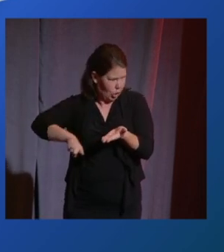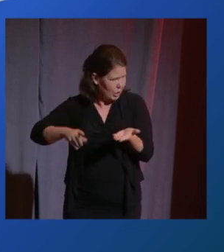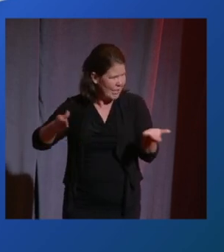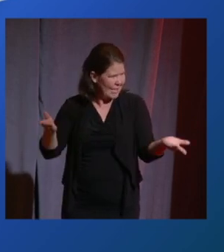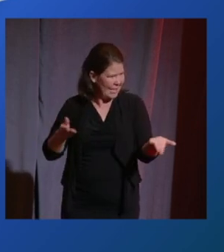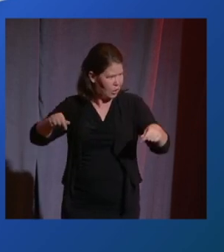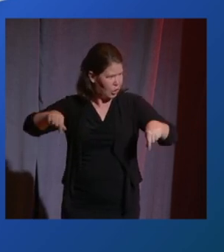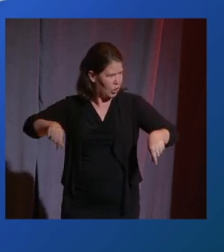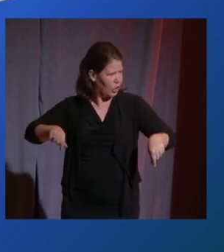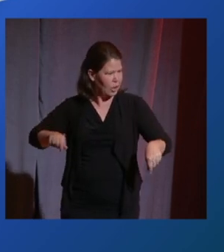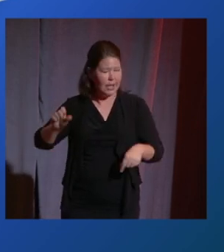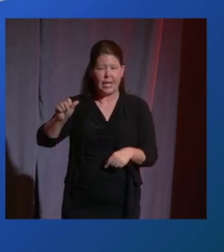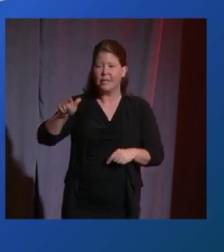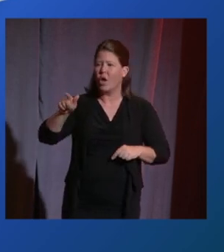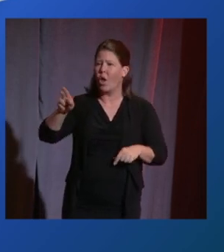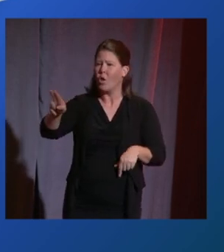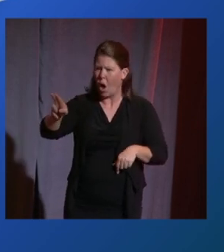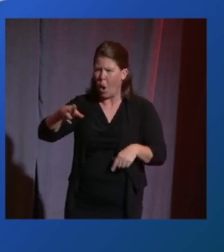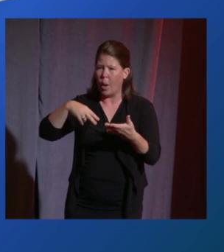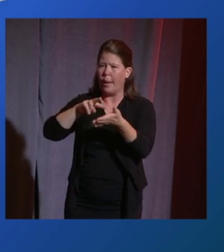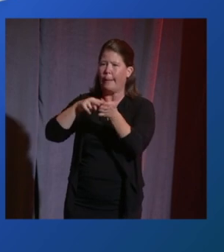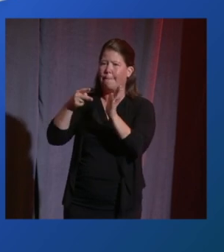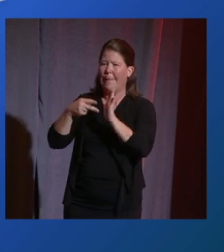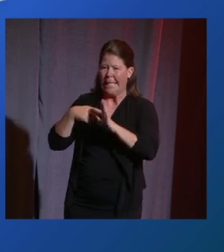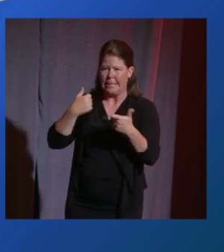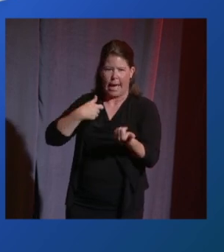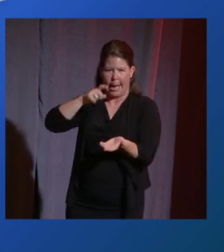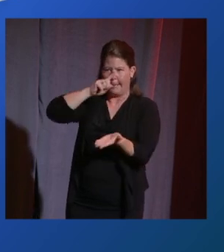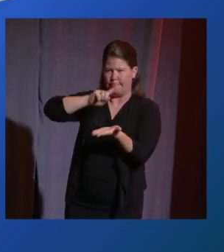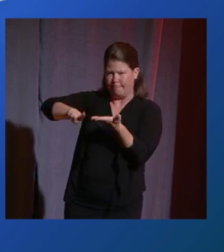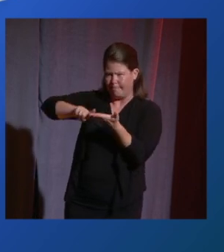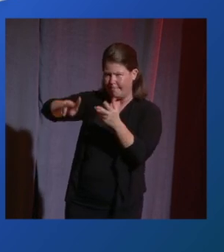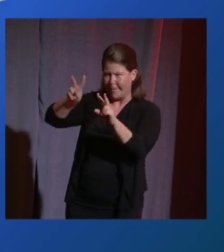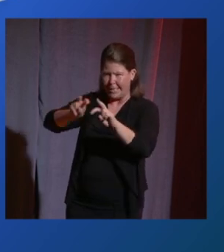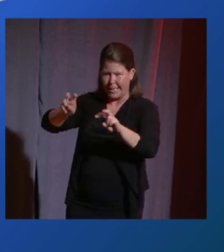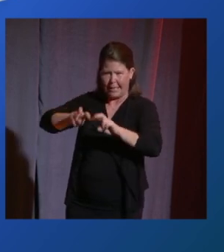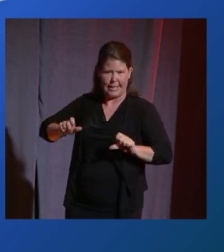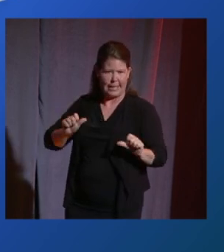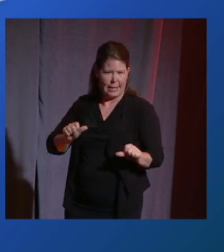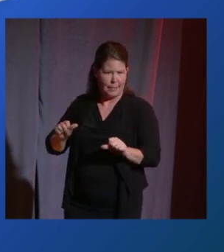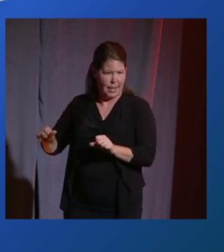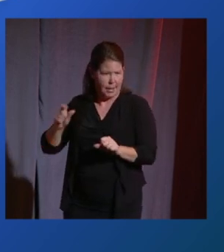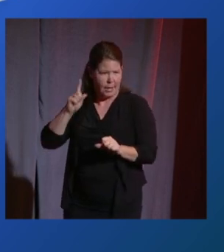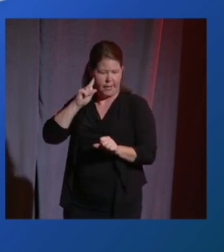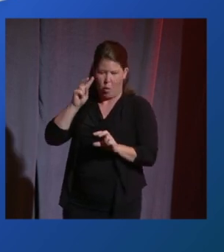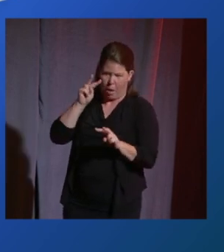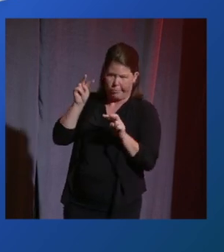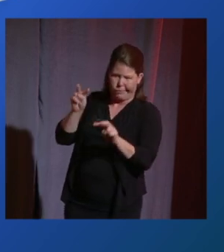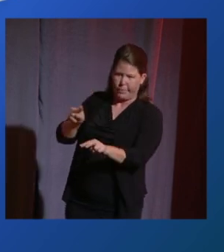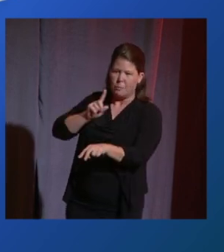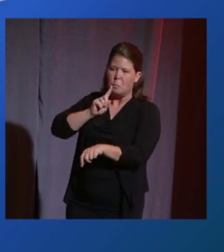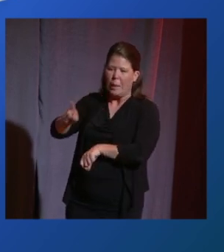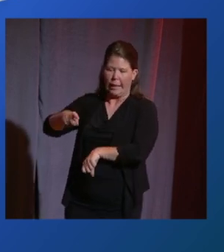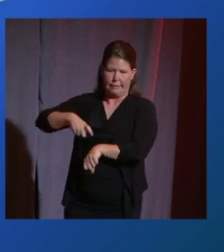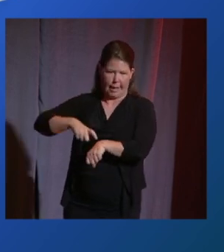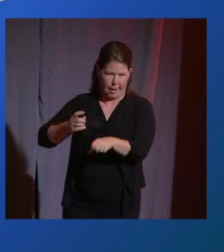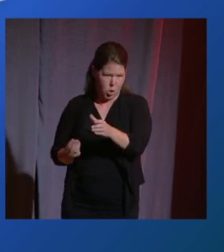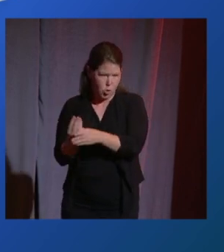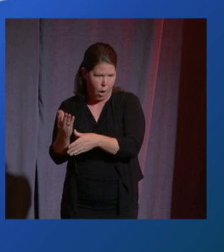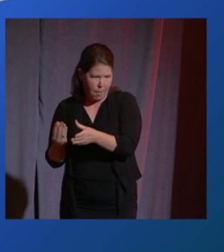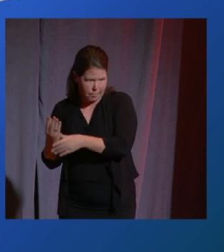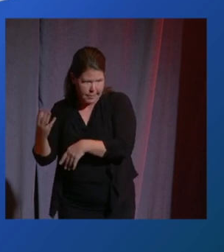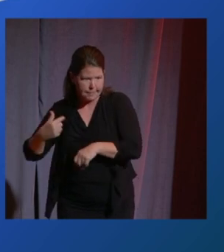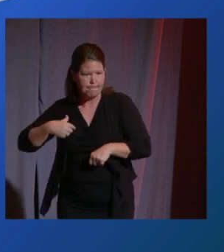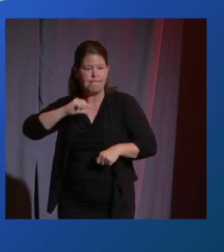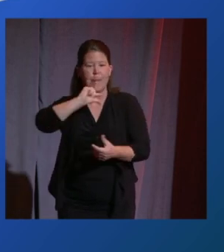assess the feasability to the phenotype crops I graduated with a political science degree um from harriso State